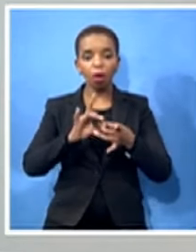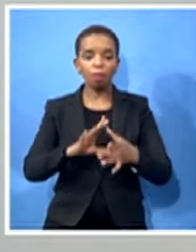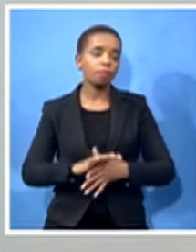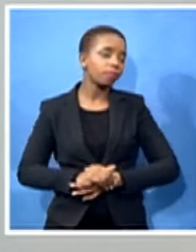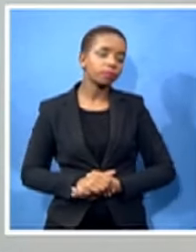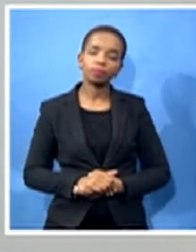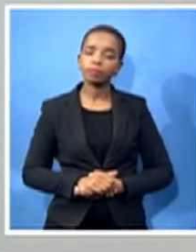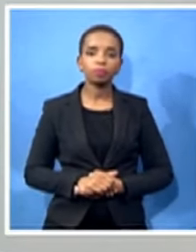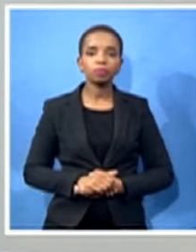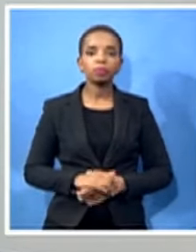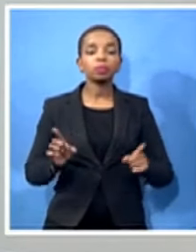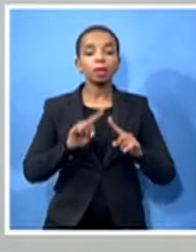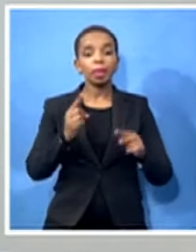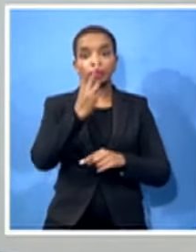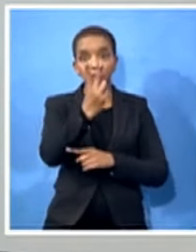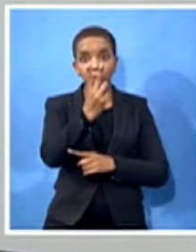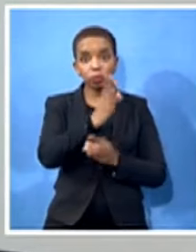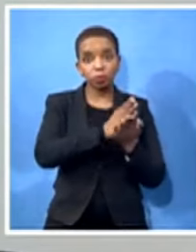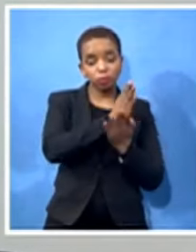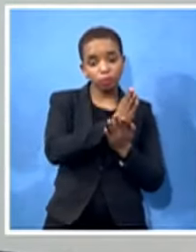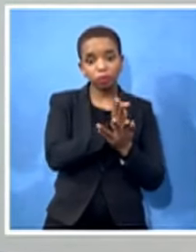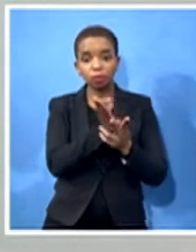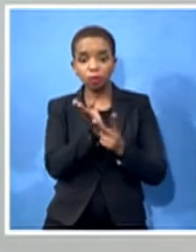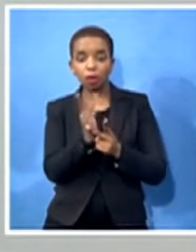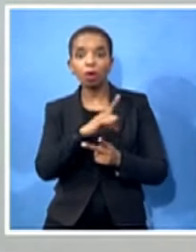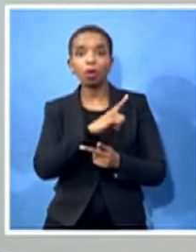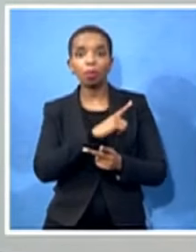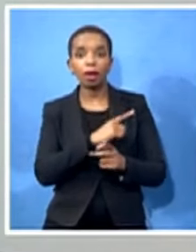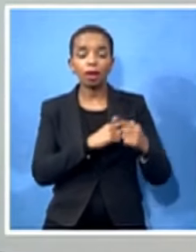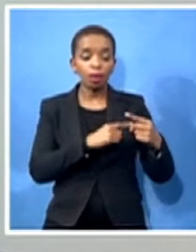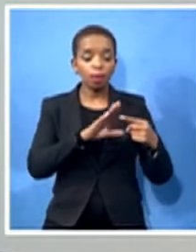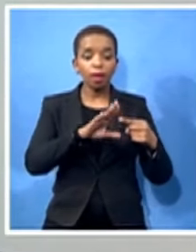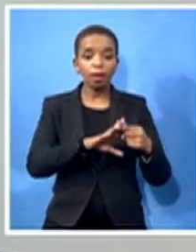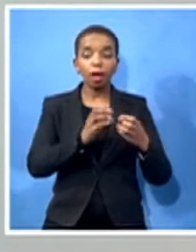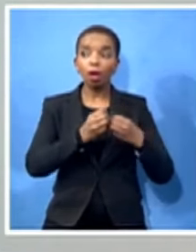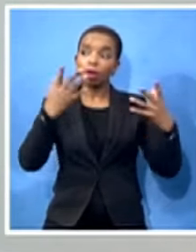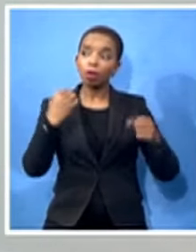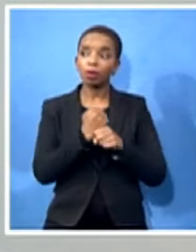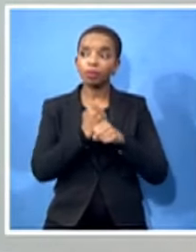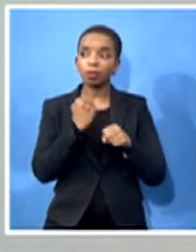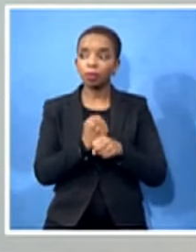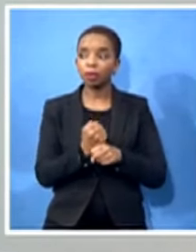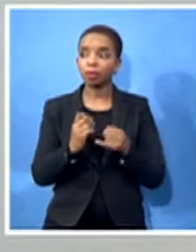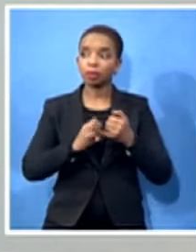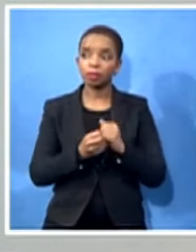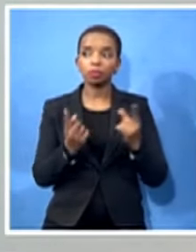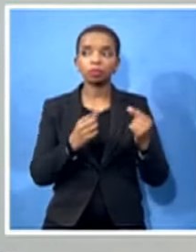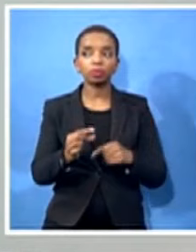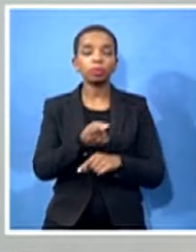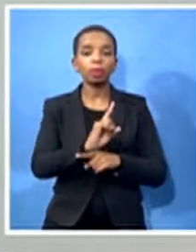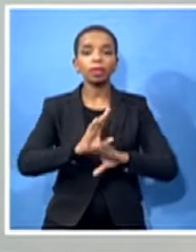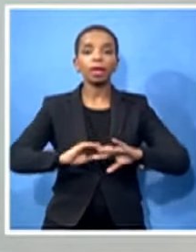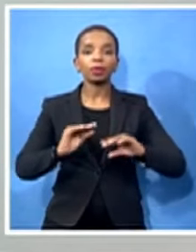laundry space, so I think a lot of the work that we're trying to do is to educate and have conversations with South Africans in terms of what they can